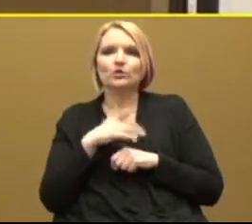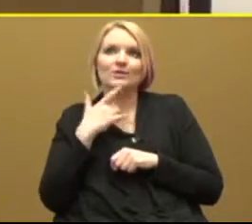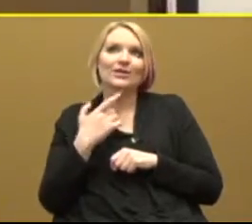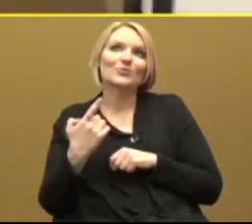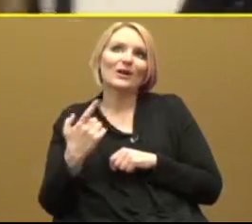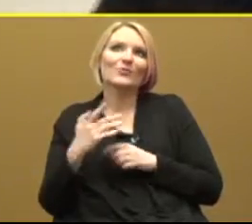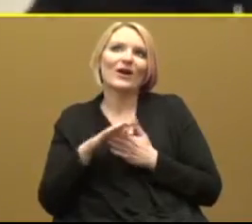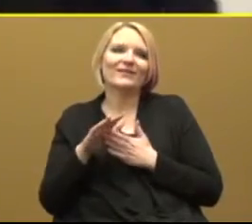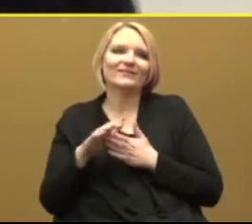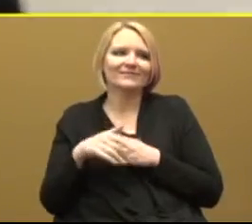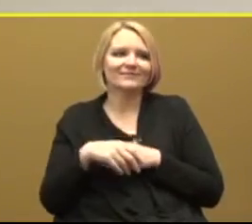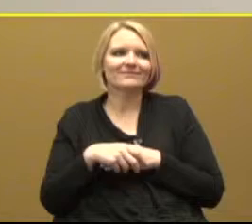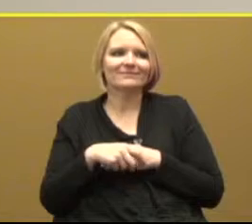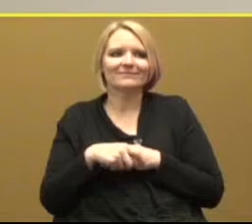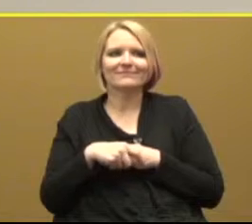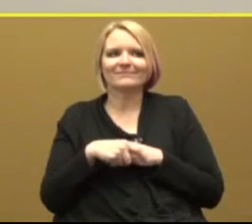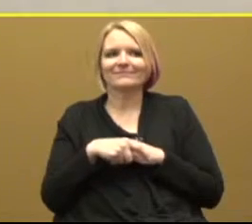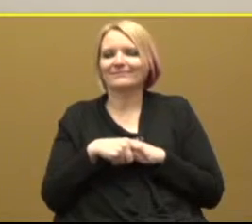21.